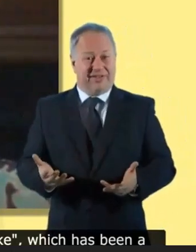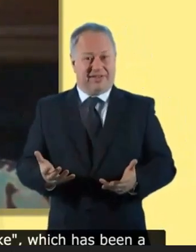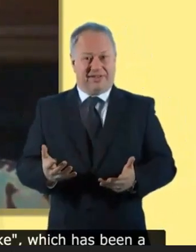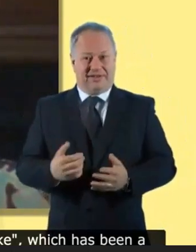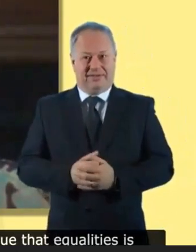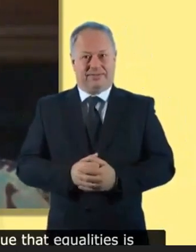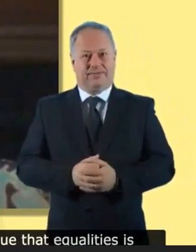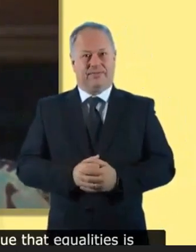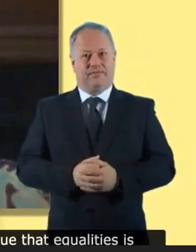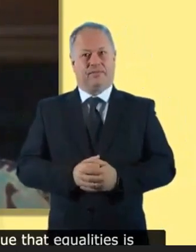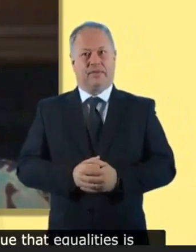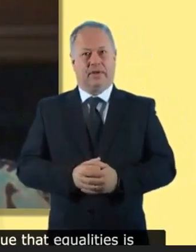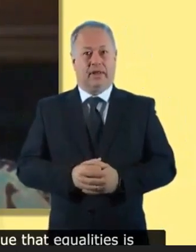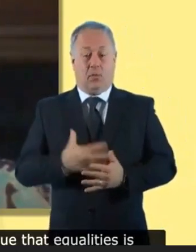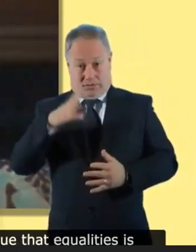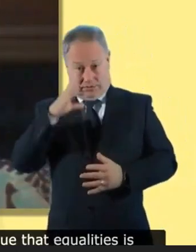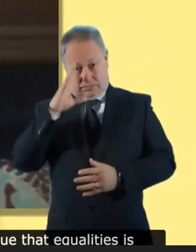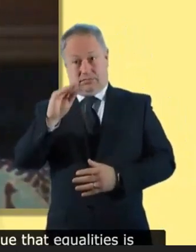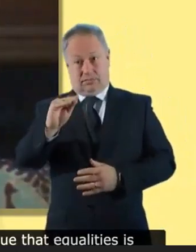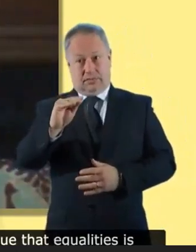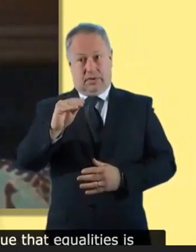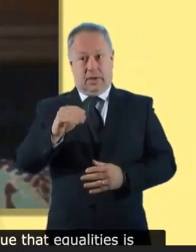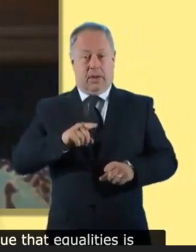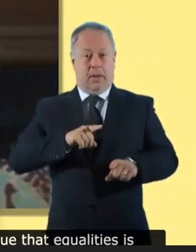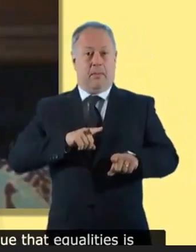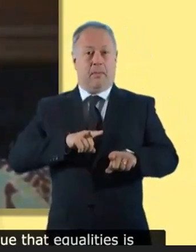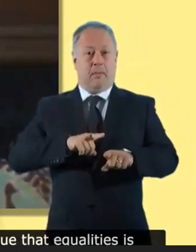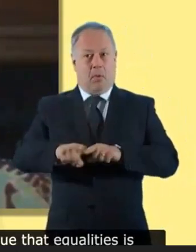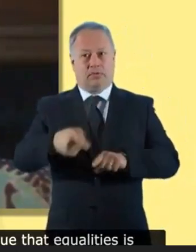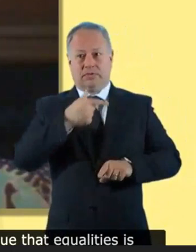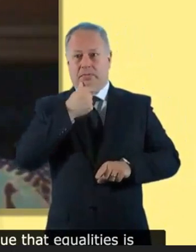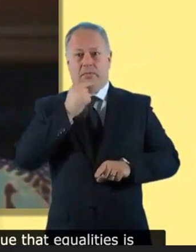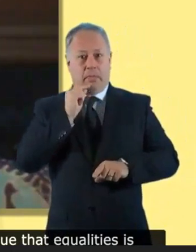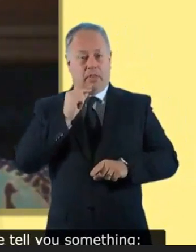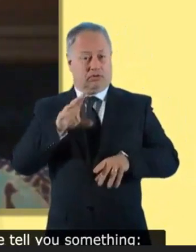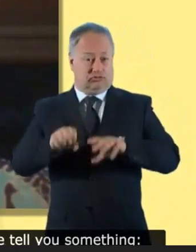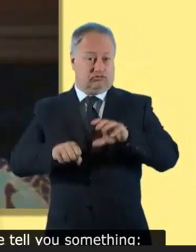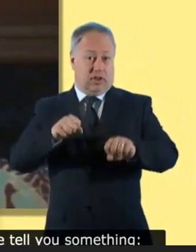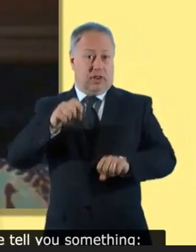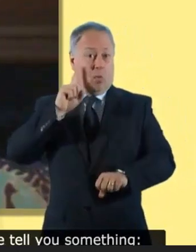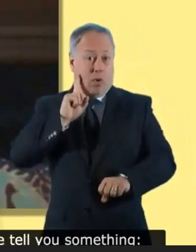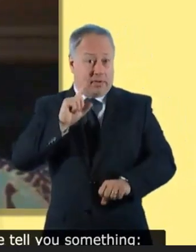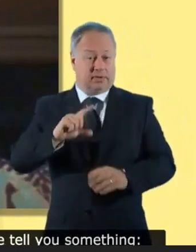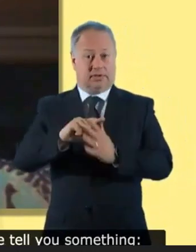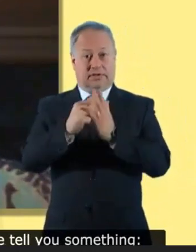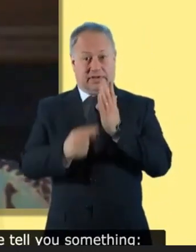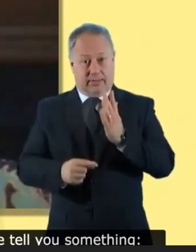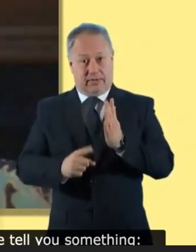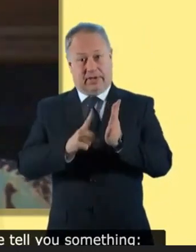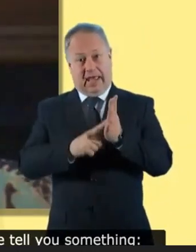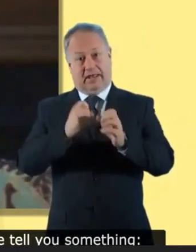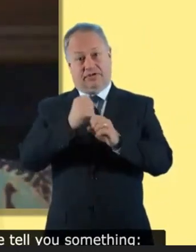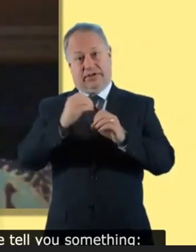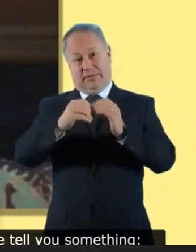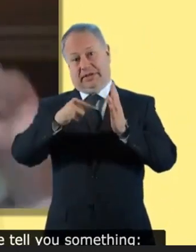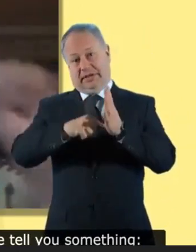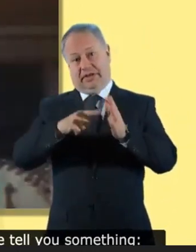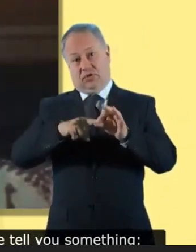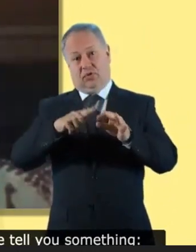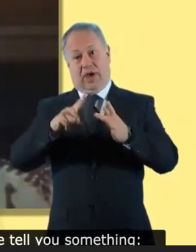independence. Well, let me tell you something. The majority of people in Scotland are women, disabled people, LGBTQI, including